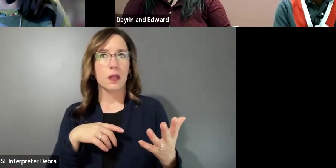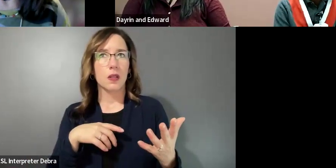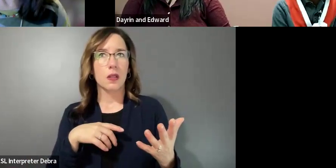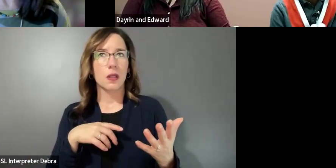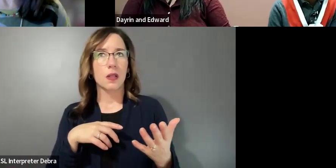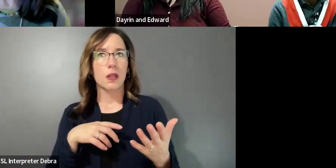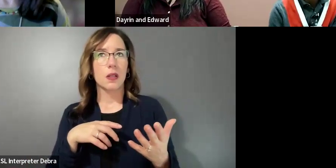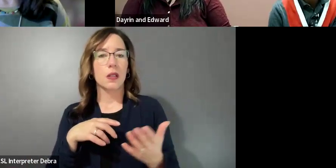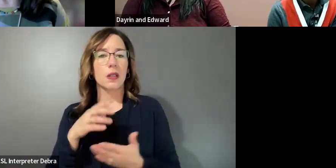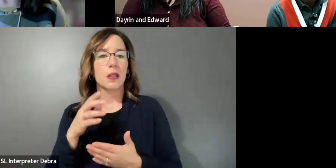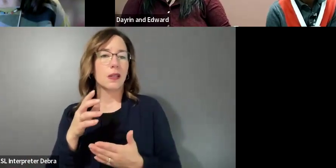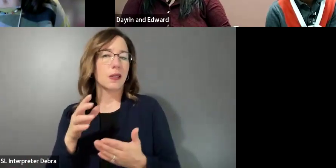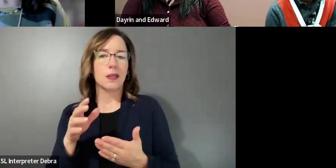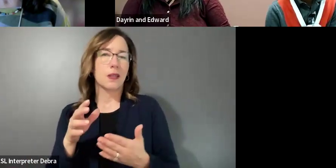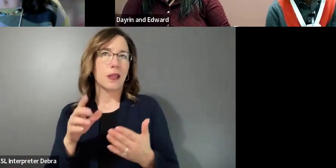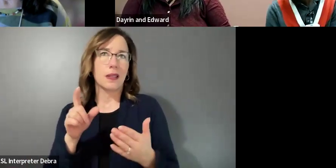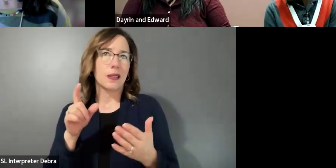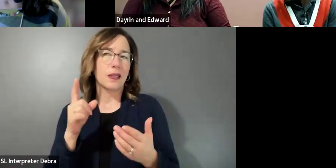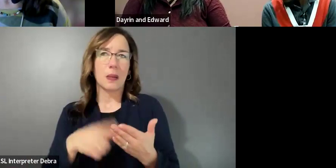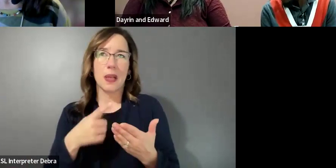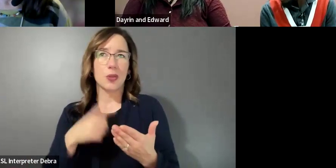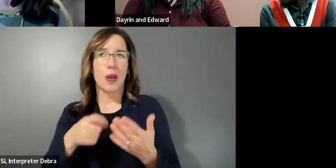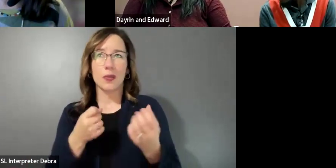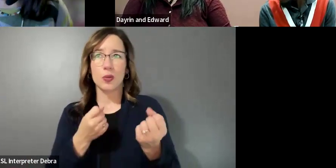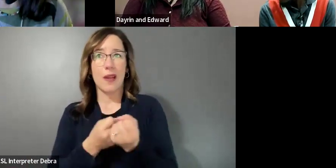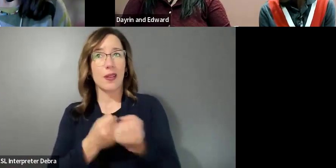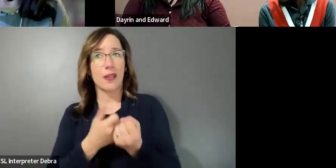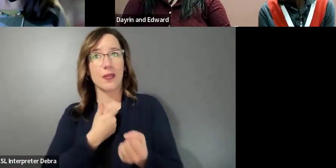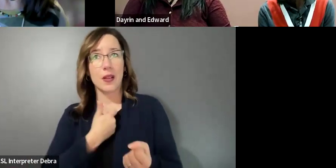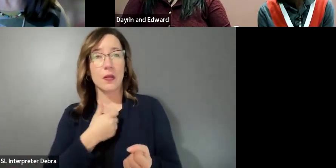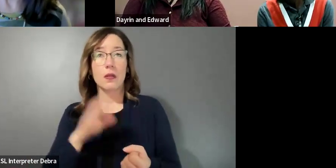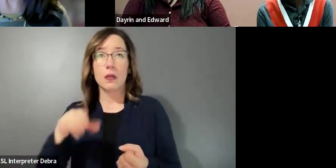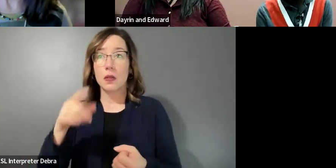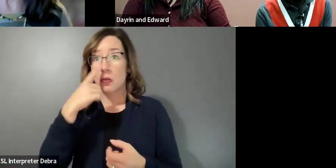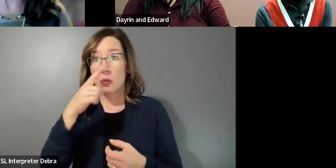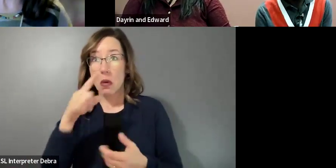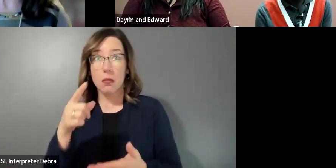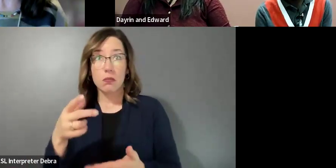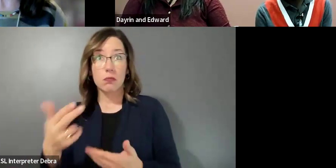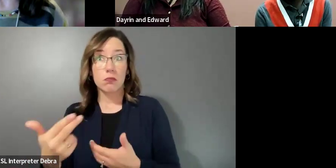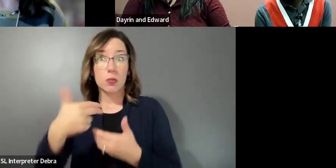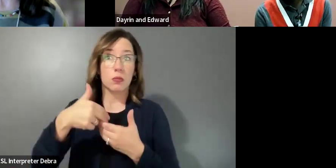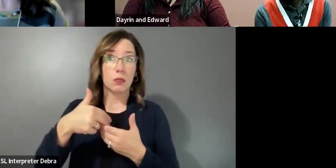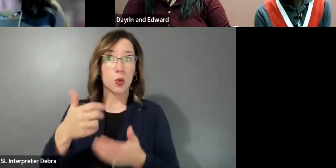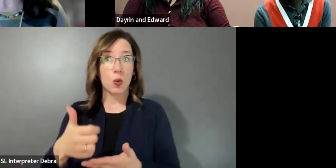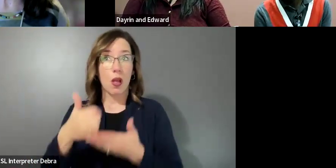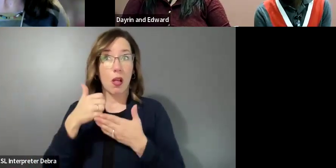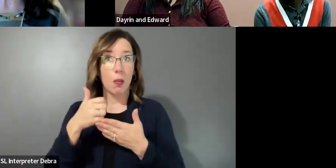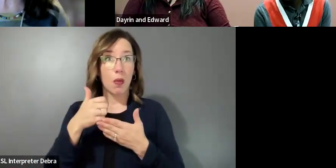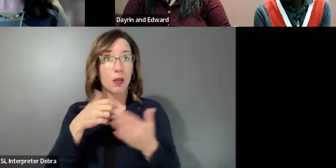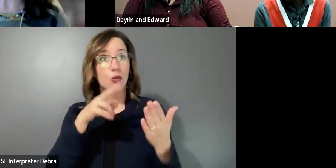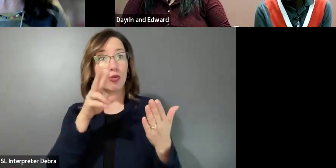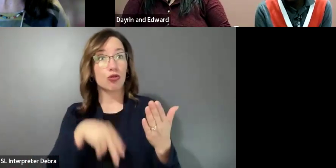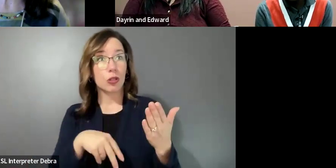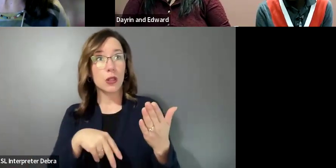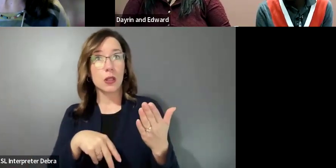topics we're gonna talk about. Yeah, we're gonna ask someone if can participate and help us now to help us to read